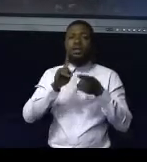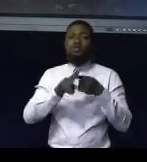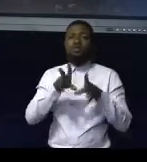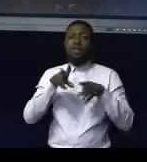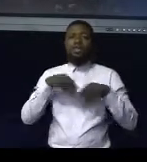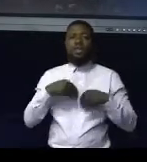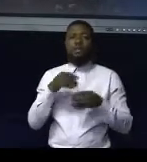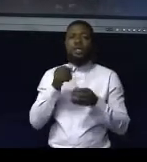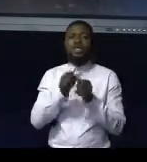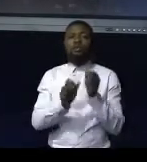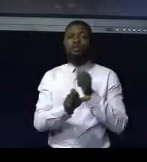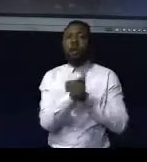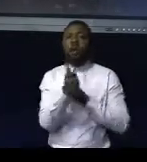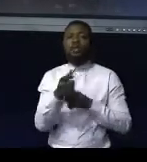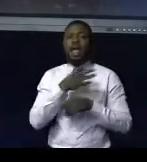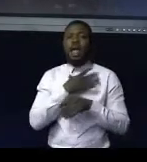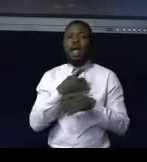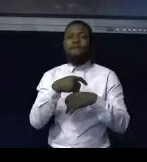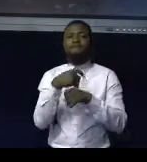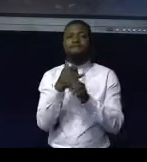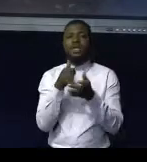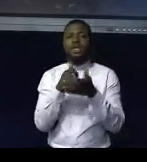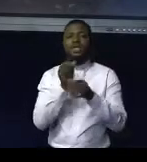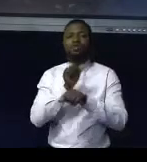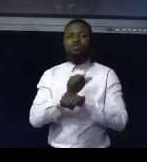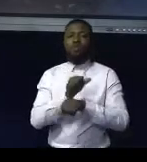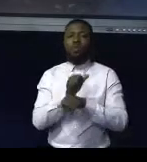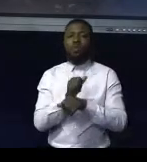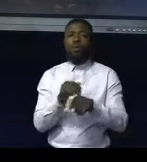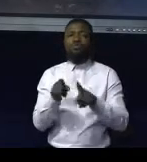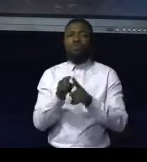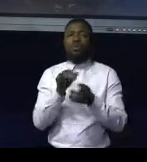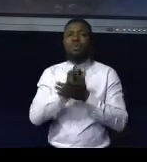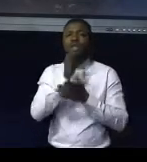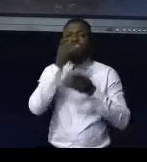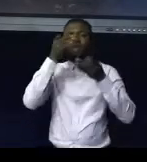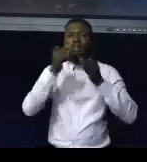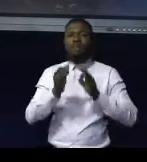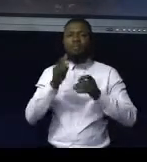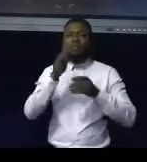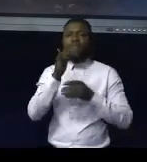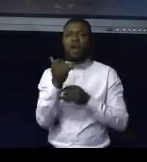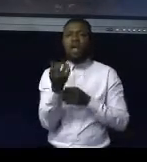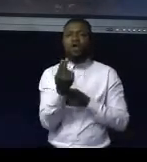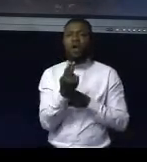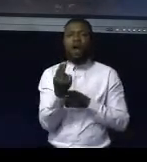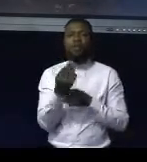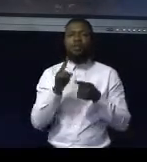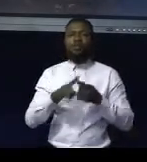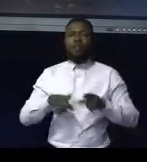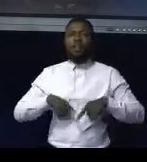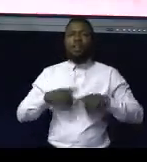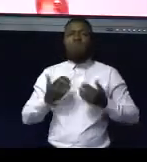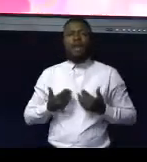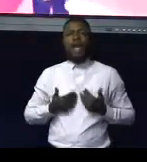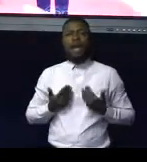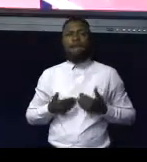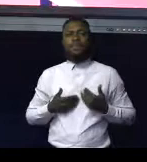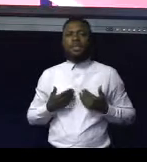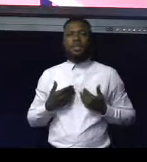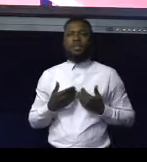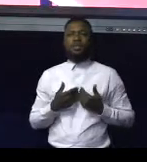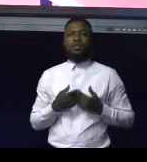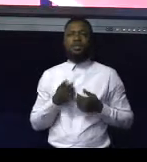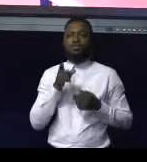to tolerate each other and make it work. So that's determination by couples to live